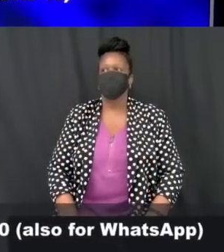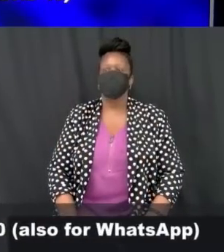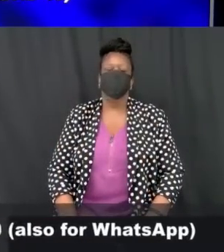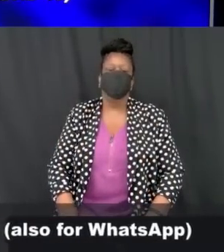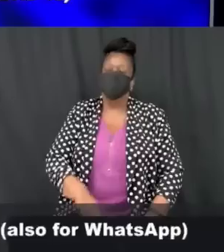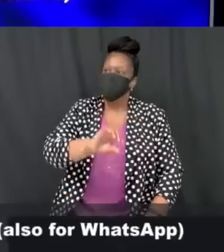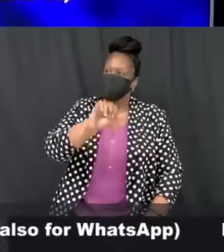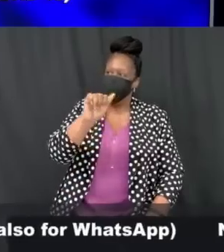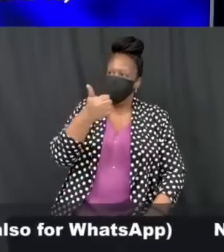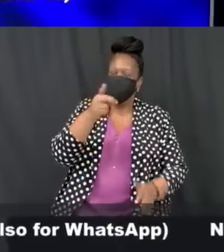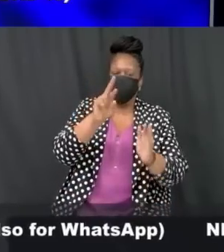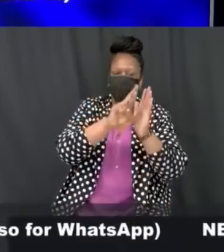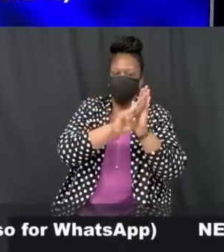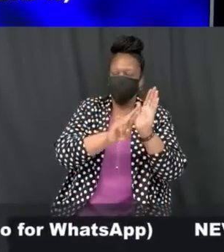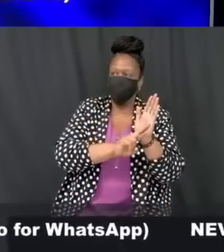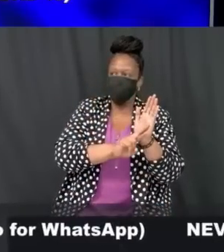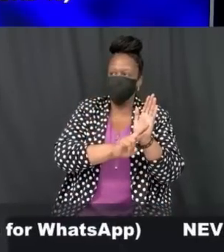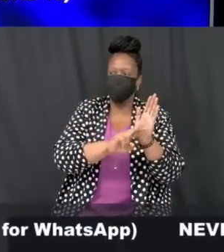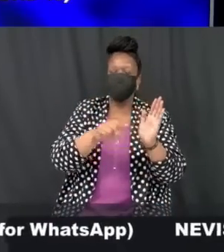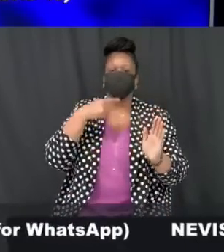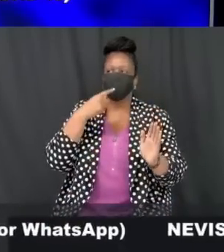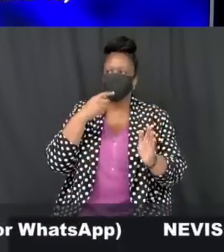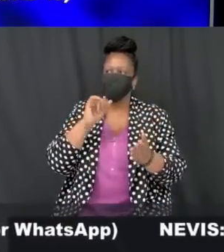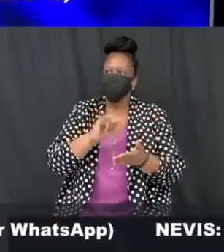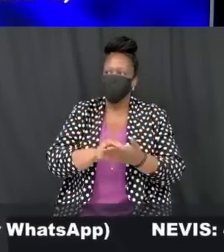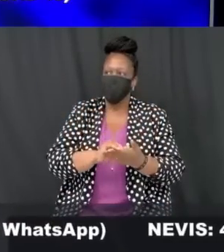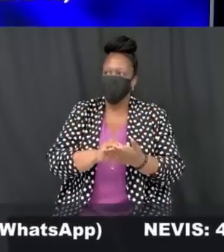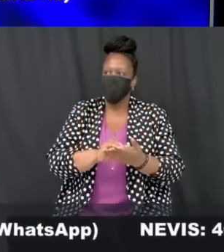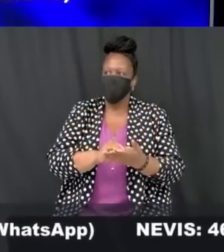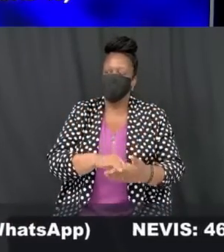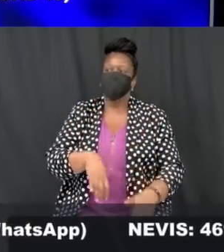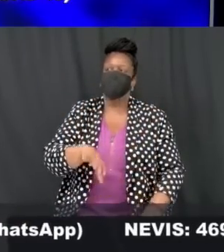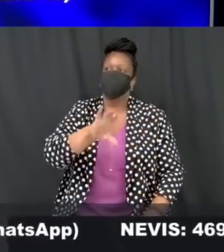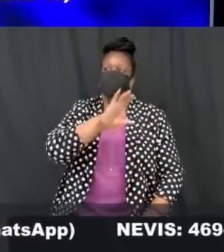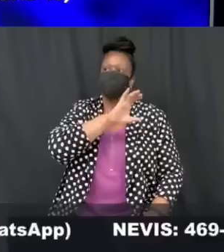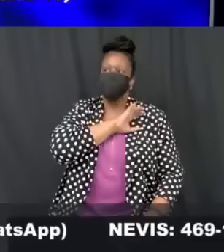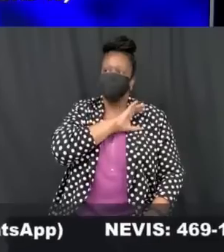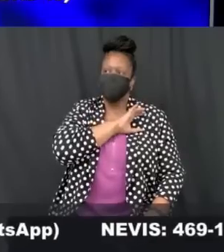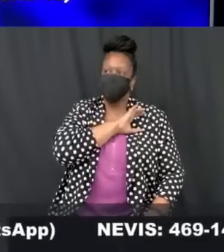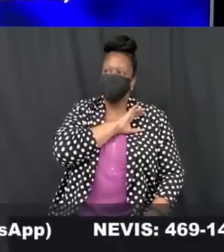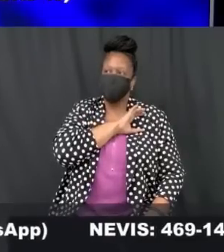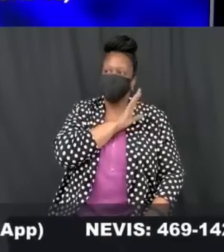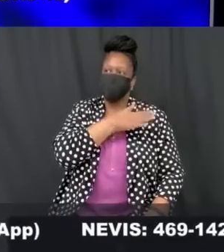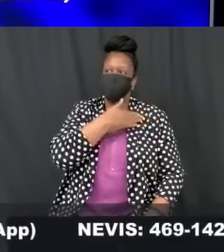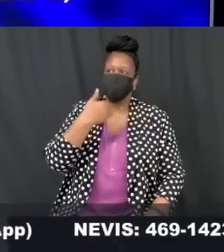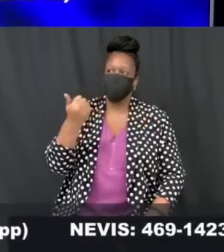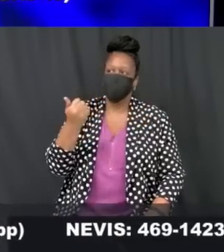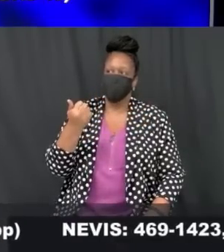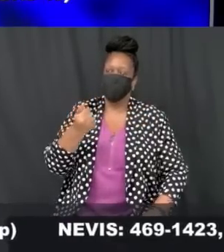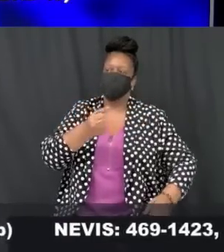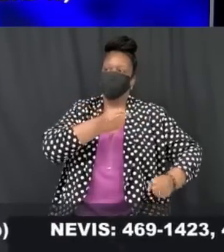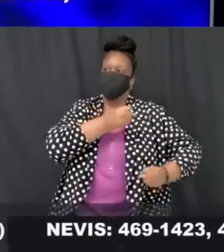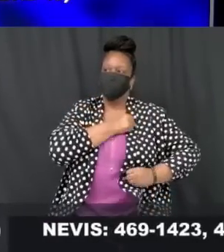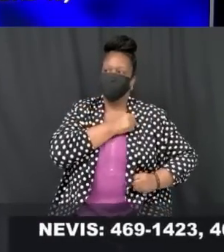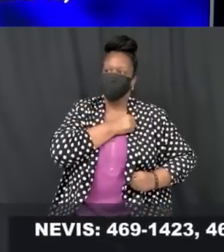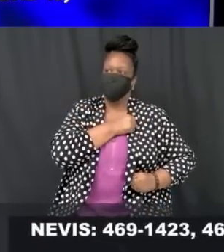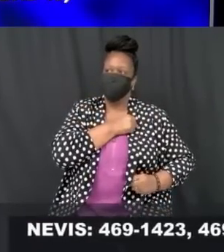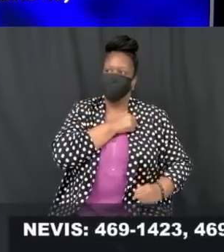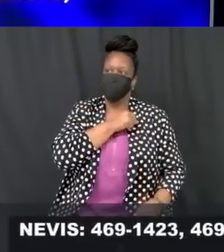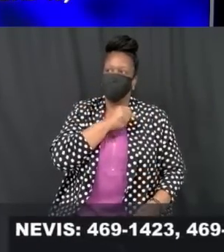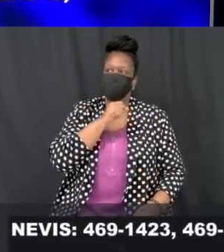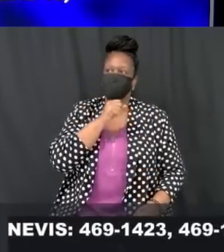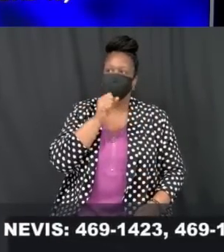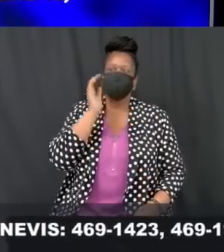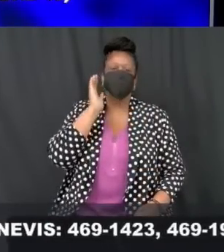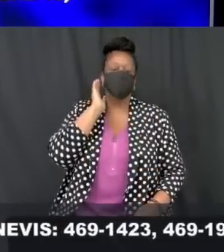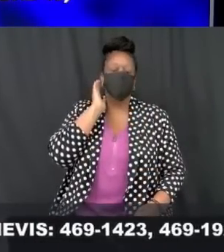which states the St. Christopher and Nevis Police Force and the St. Christopher and Nevis Defence Force shall